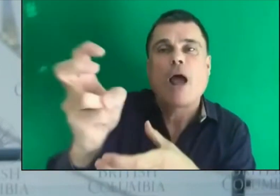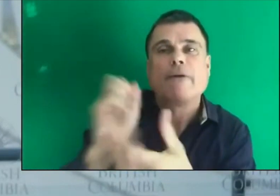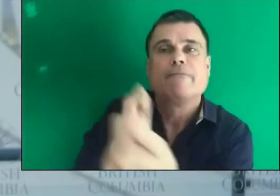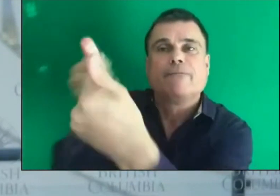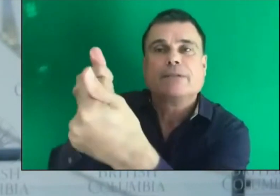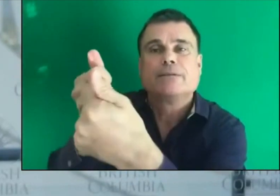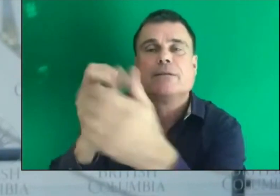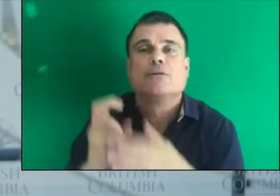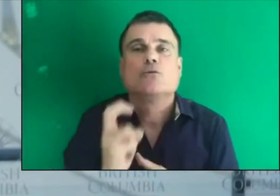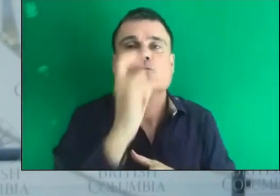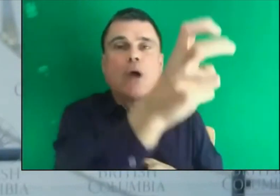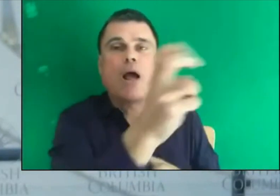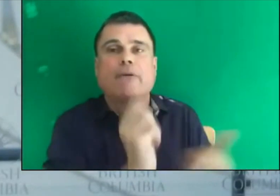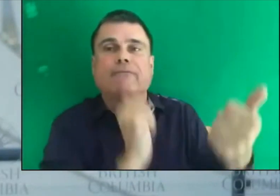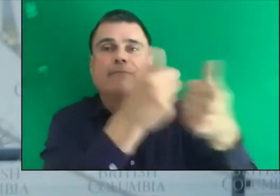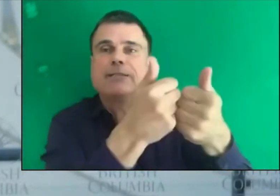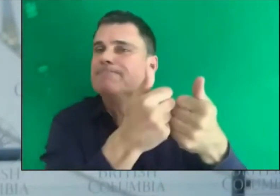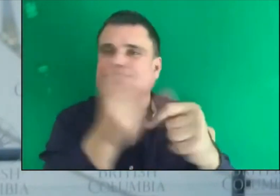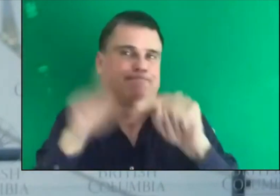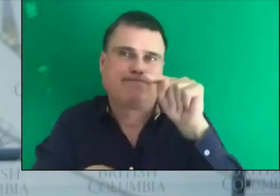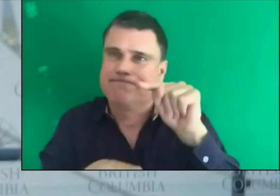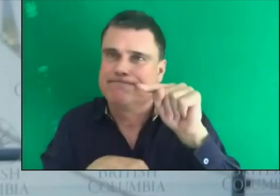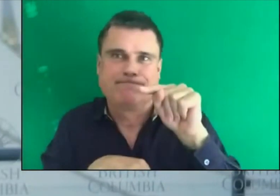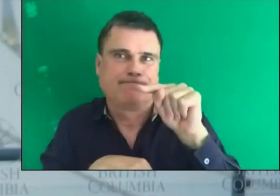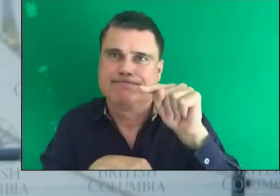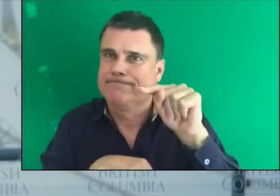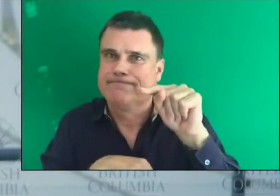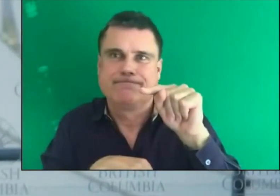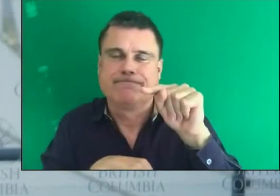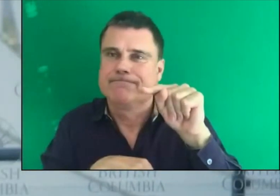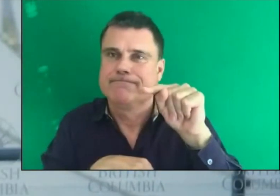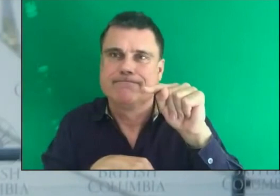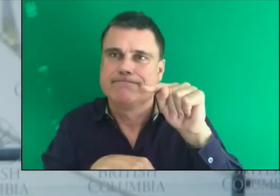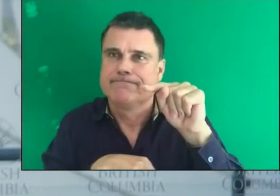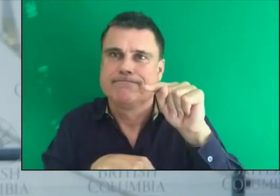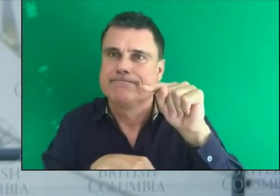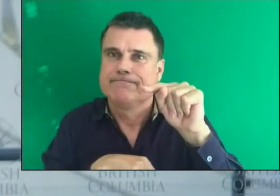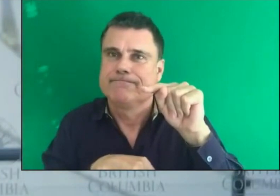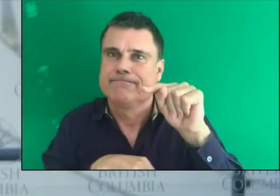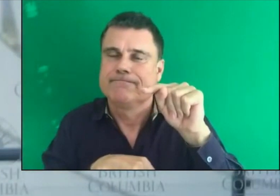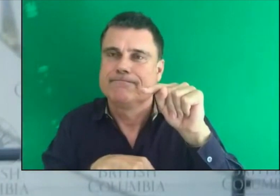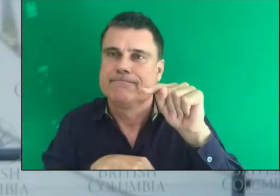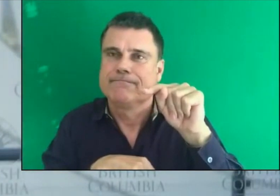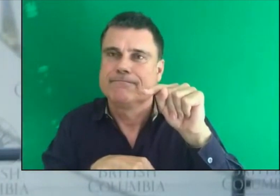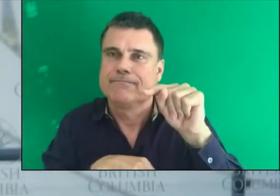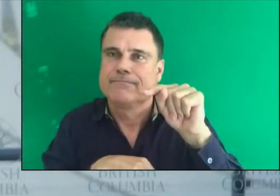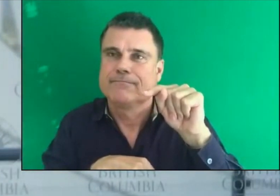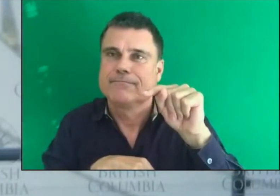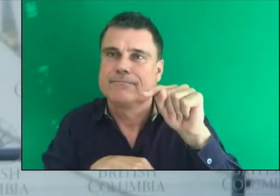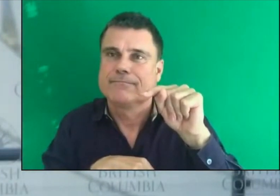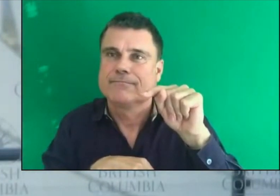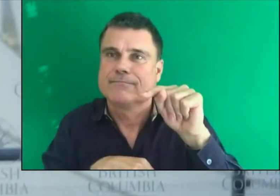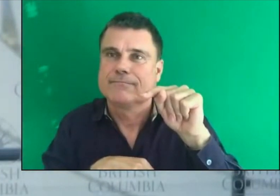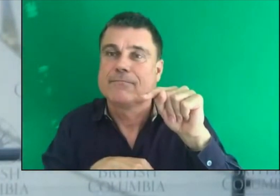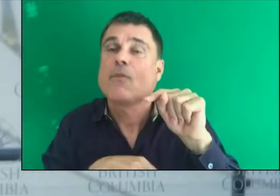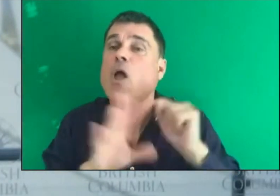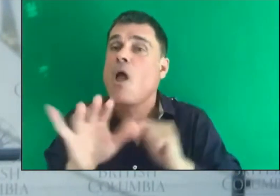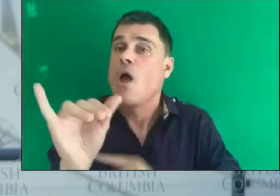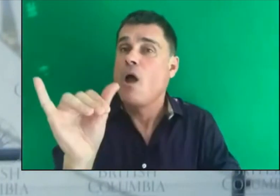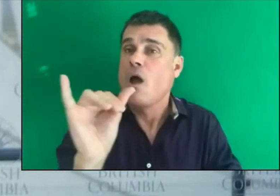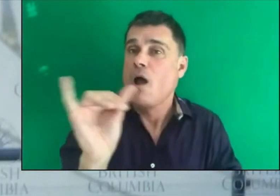take a pause in this region right now and make sure that these can continue, but we're not having